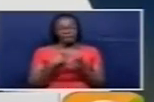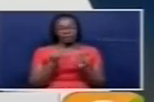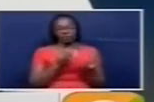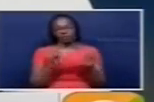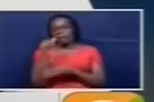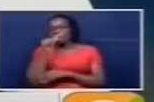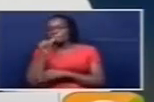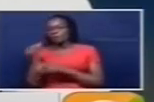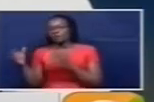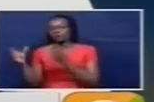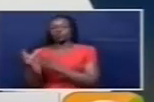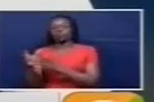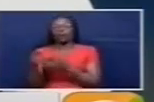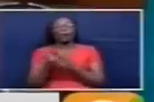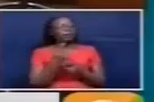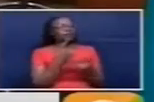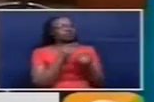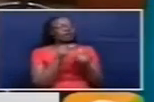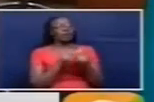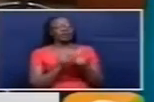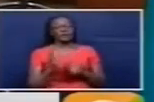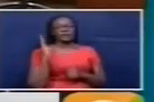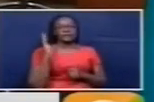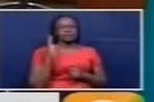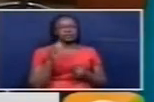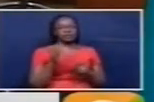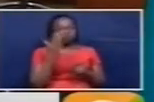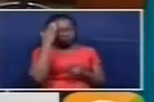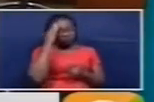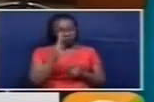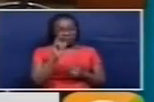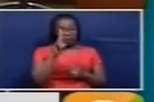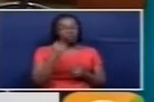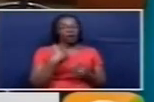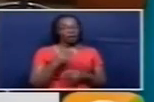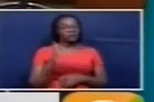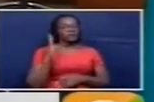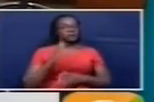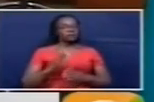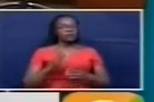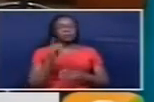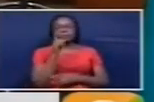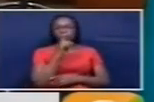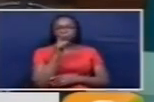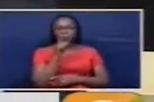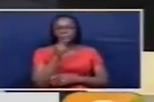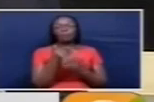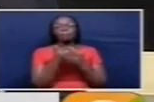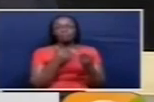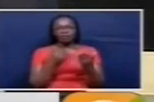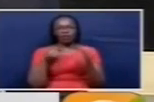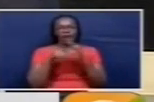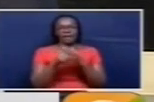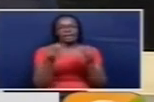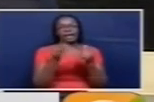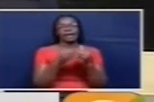You talked about bodyguard allowances as well. Babu here has a very big security team already, even before going into the August polls. There's